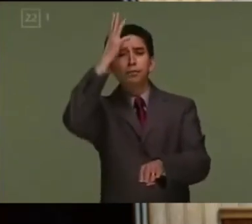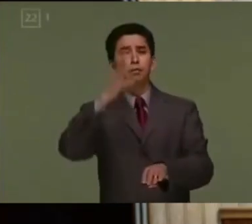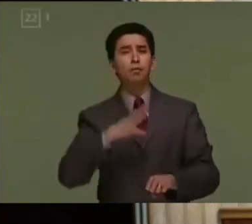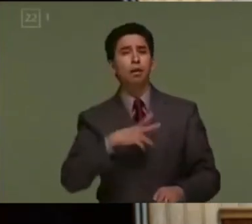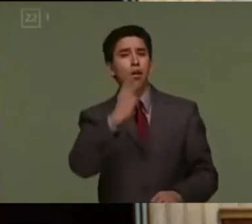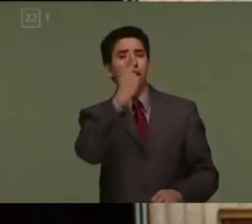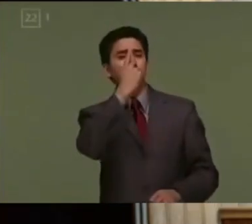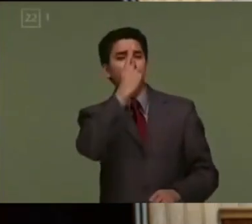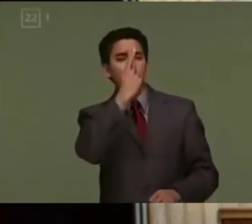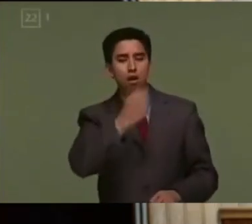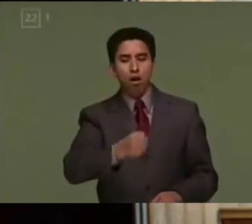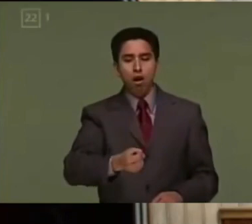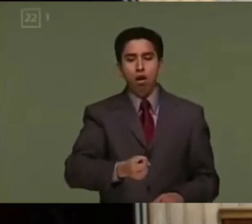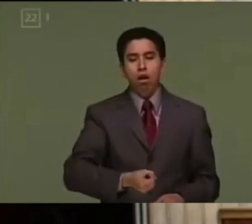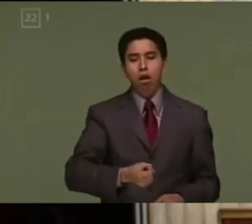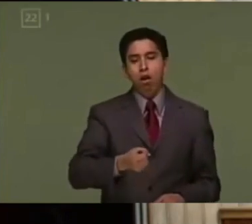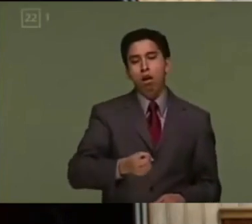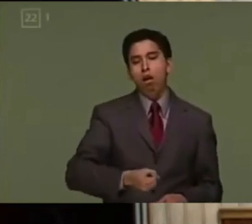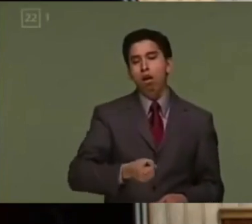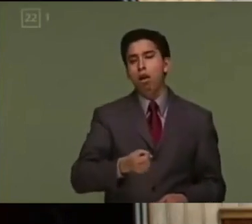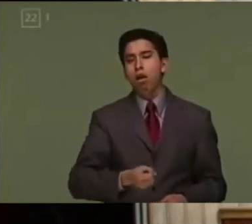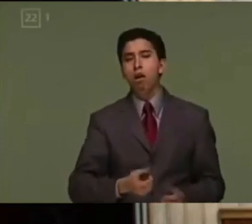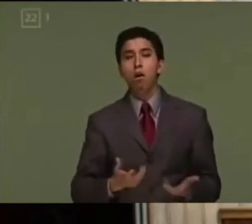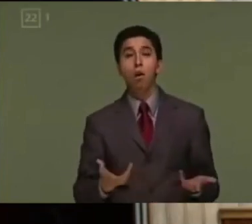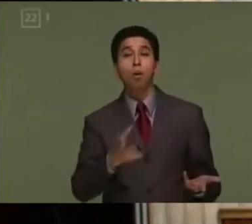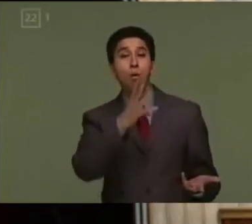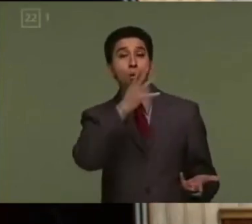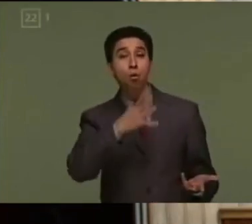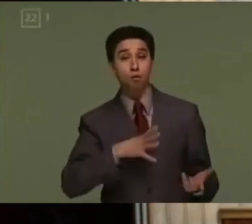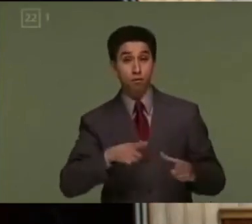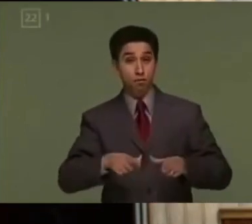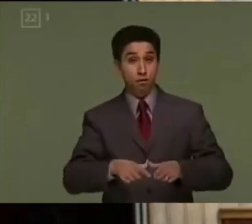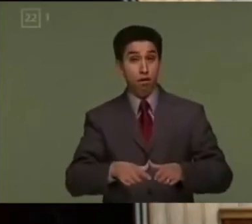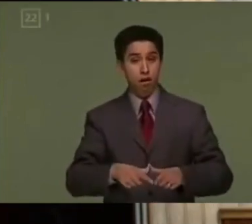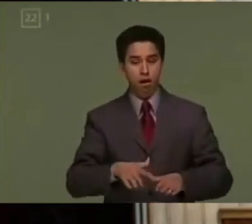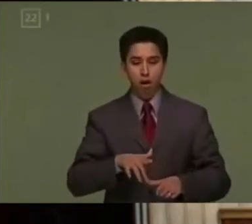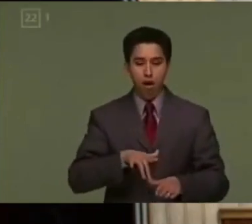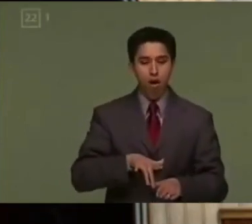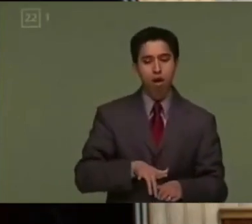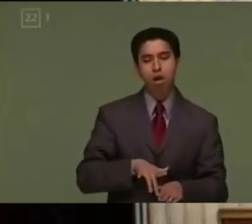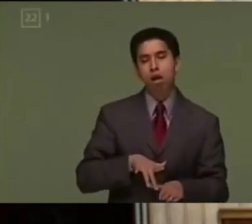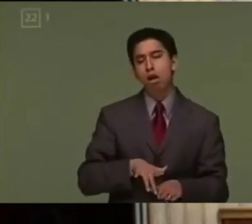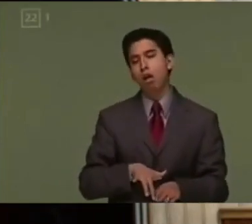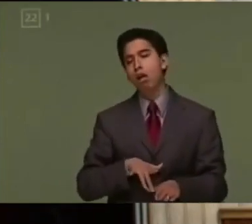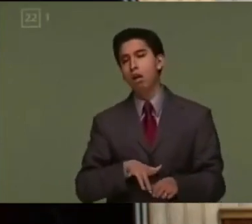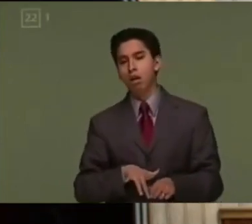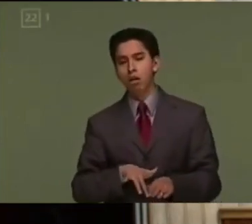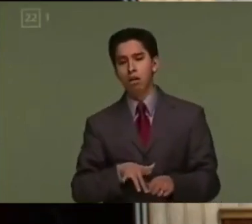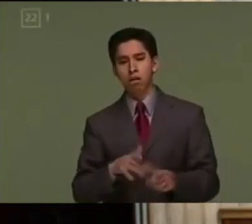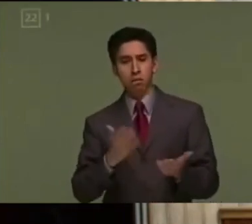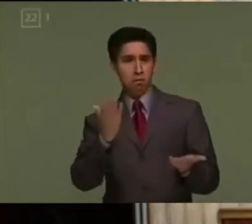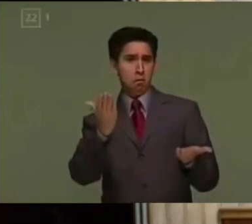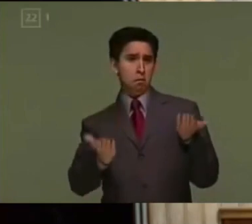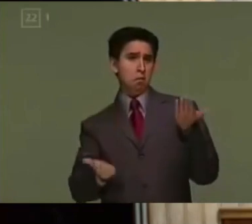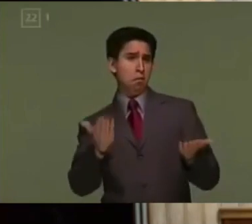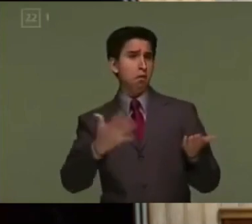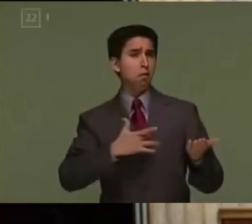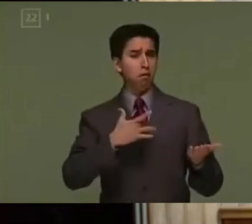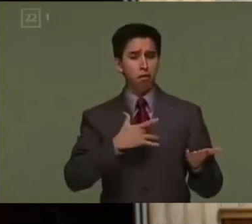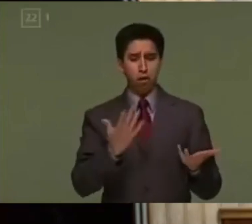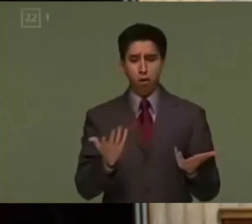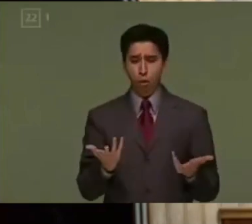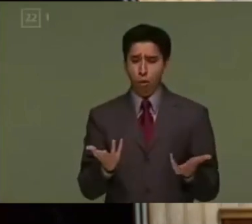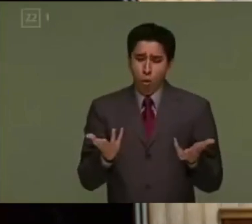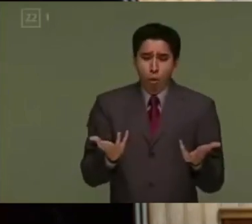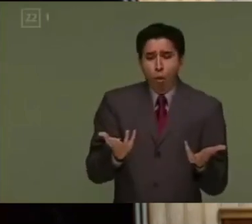earth who obey Jesus, we are the chosen ones. And since we Jehovah's Witnesses are the only faith on the face of the